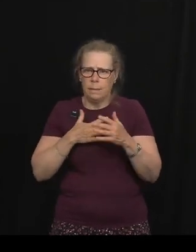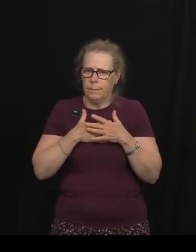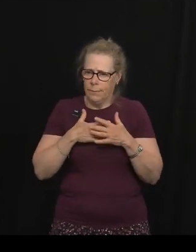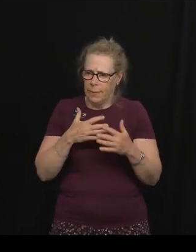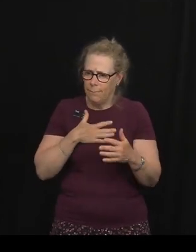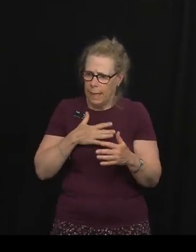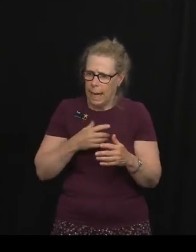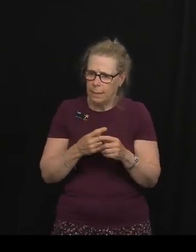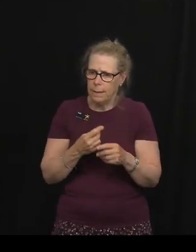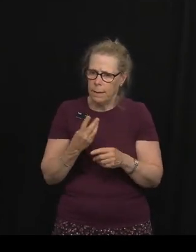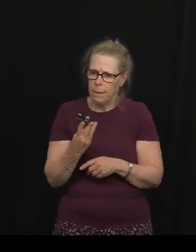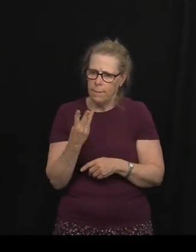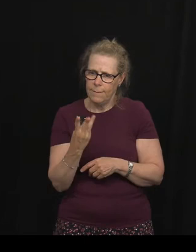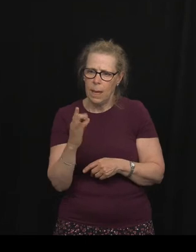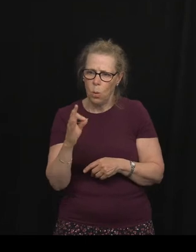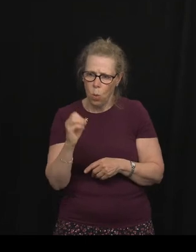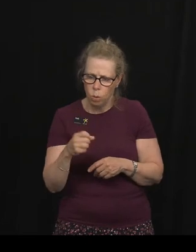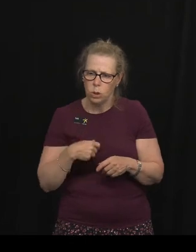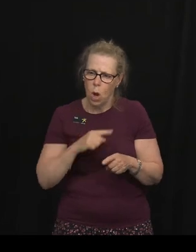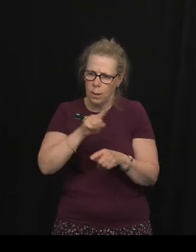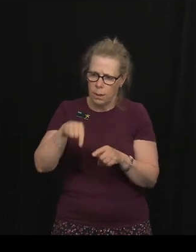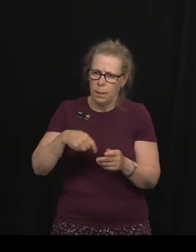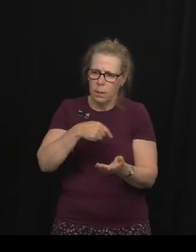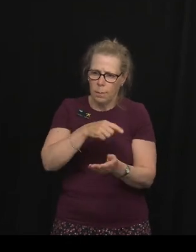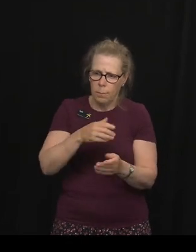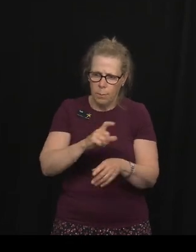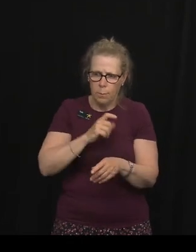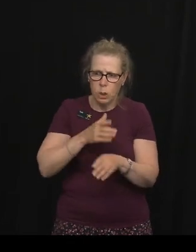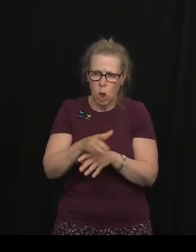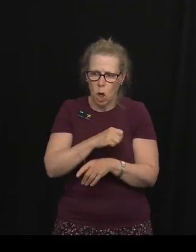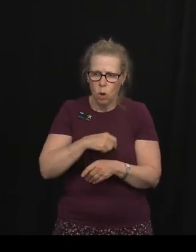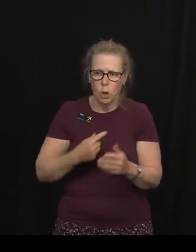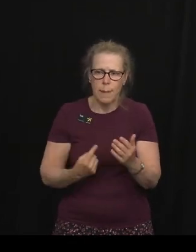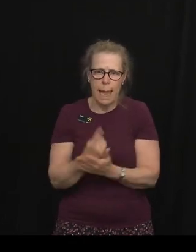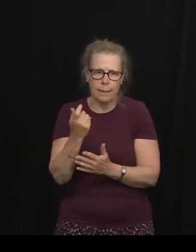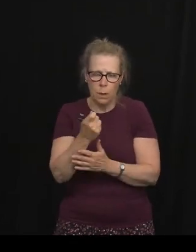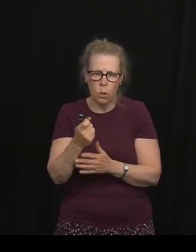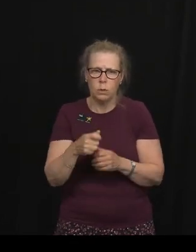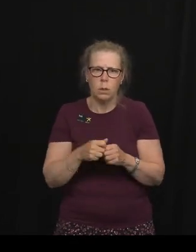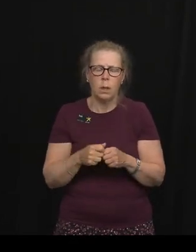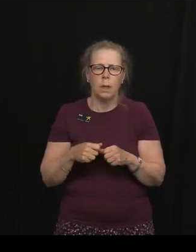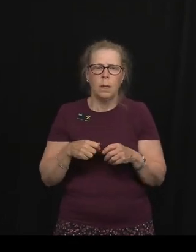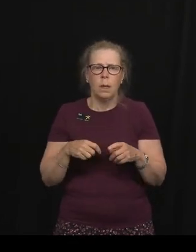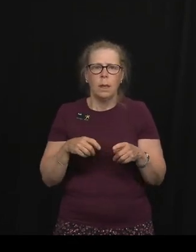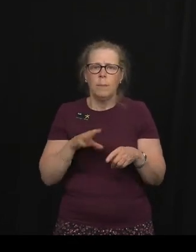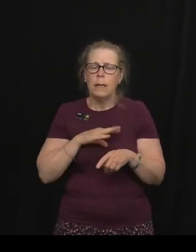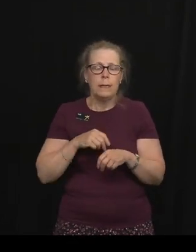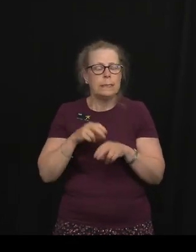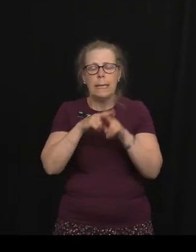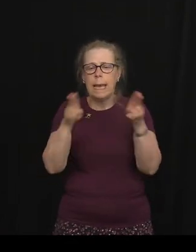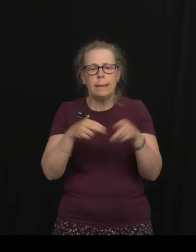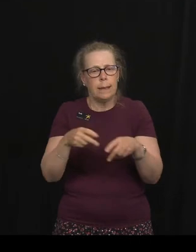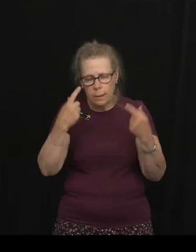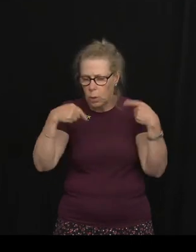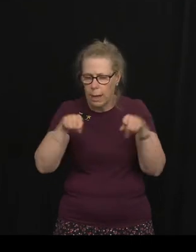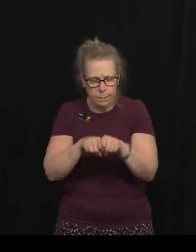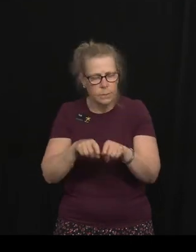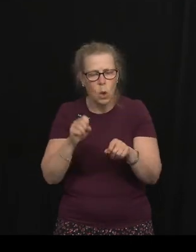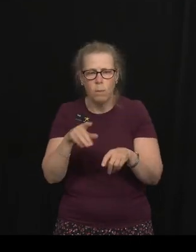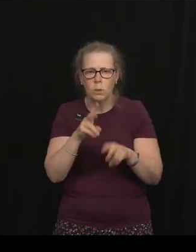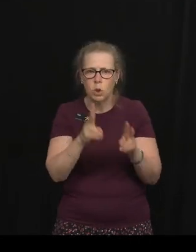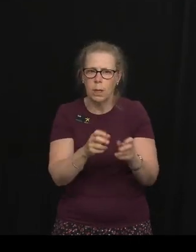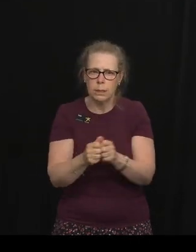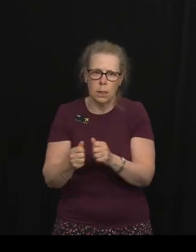outbreak of something. That should be in all countries' interest. That is not, there is no international agreement on this today.